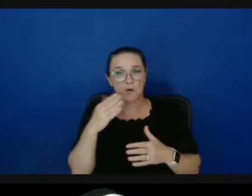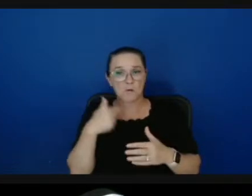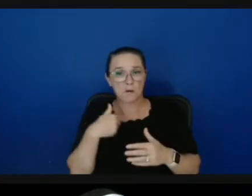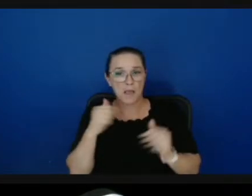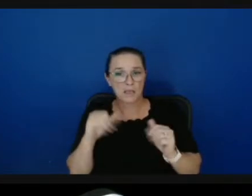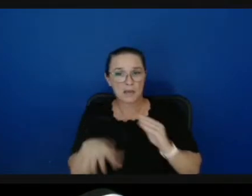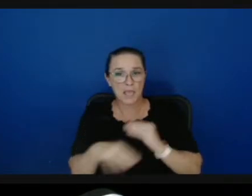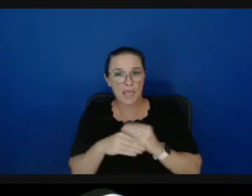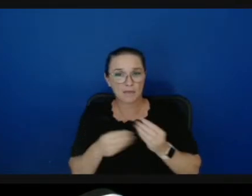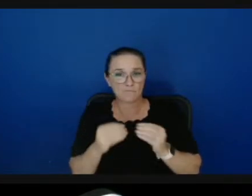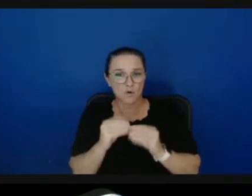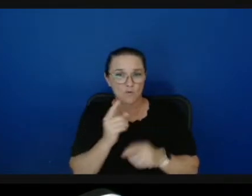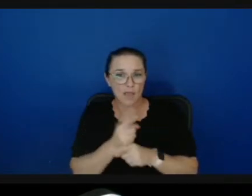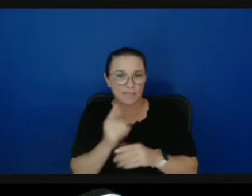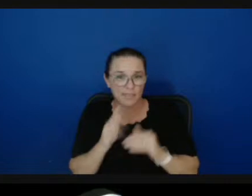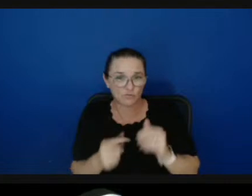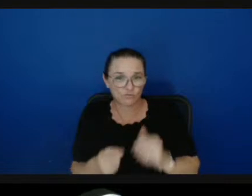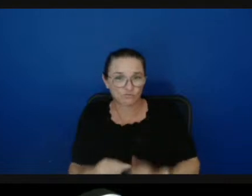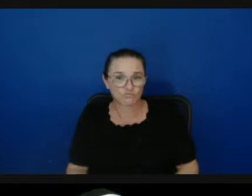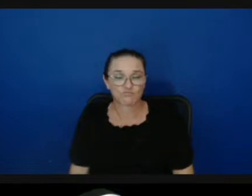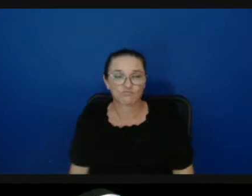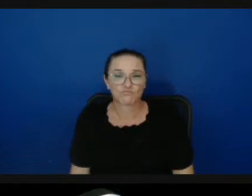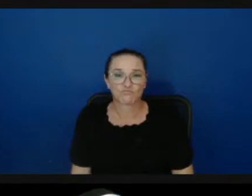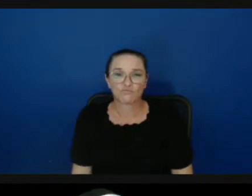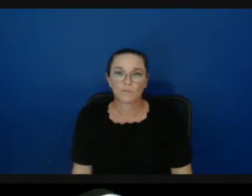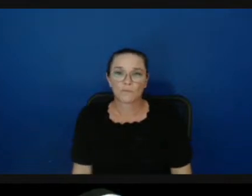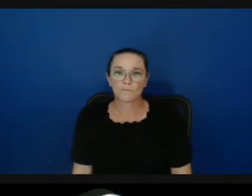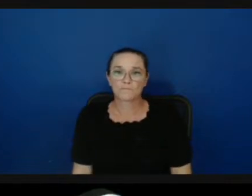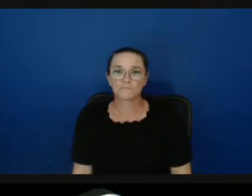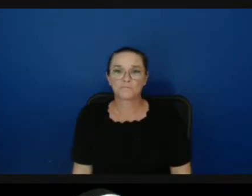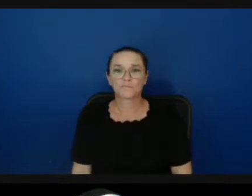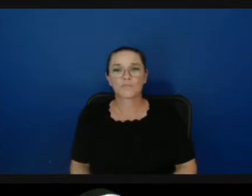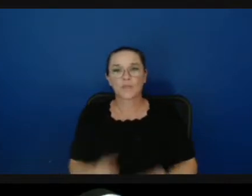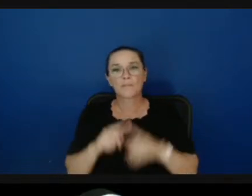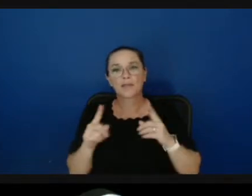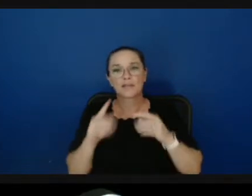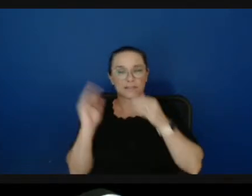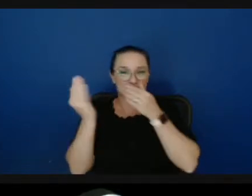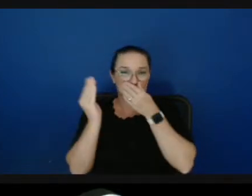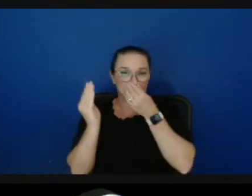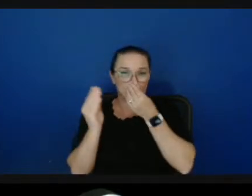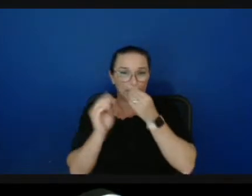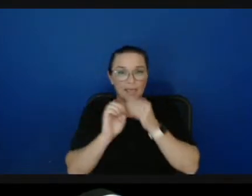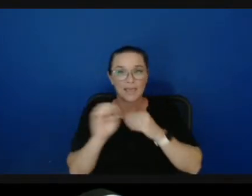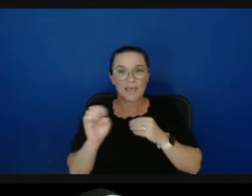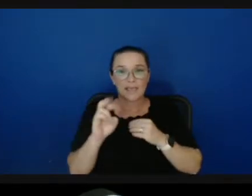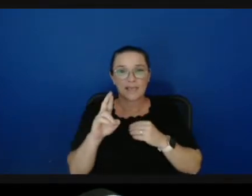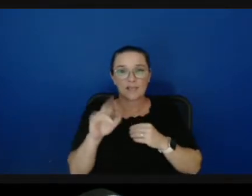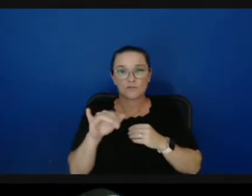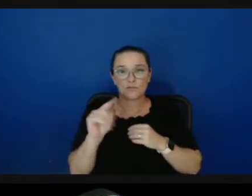more insightful than that. But it does seem that the East Rift is